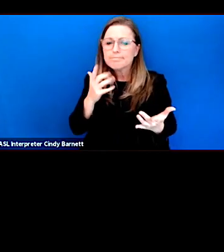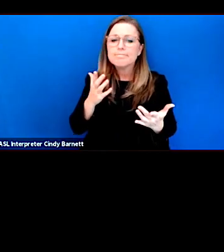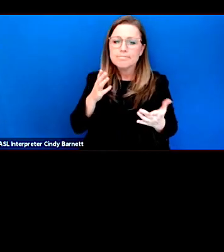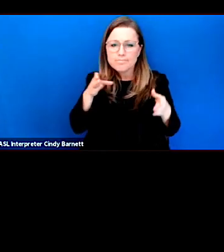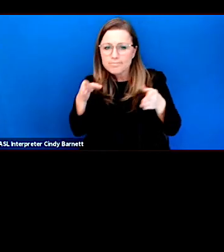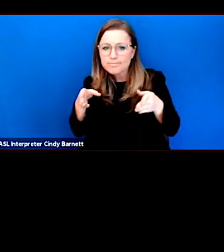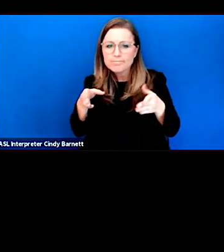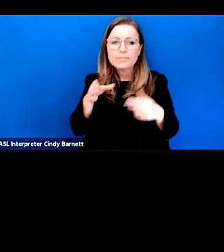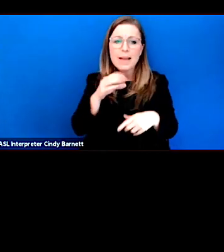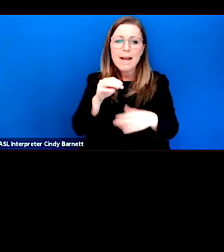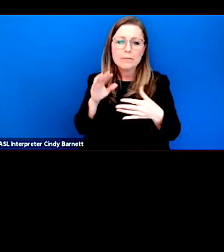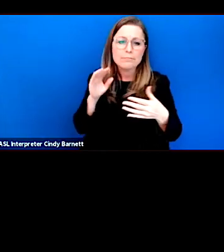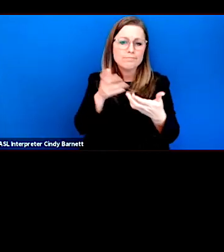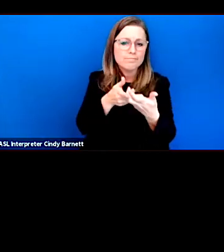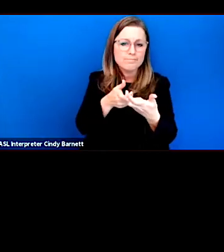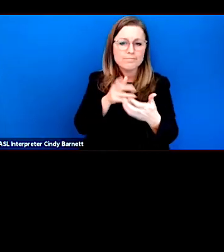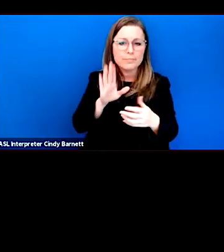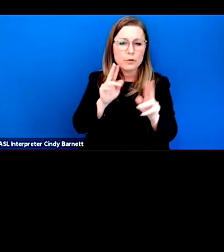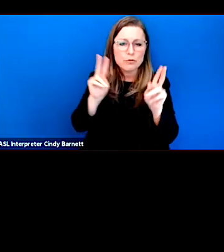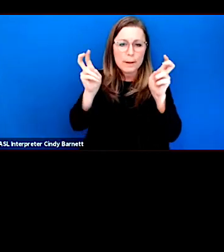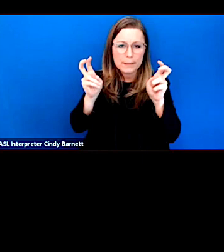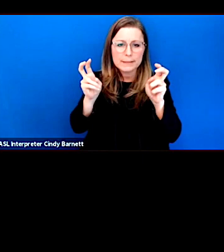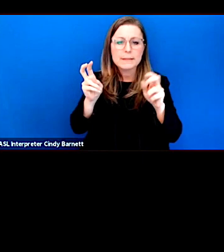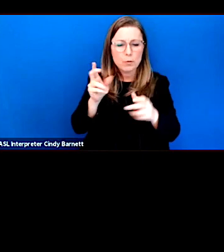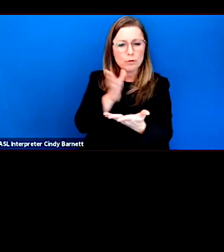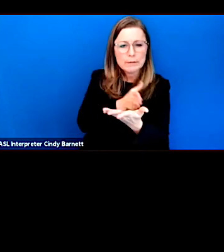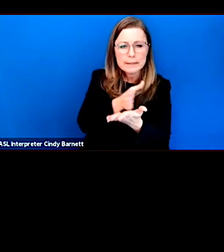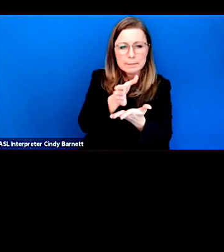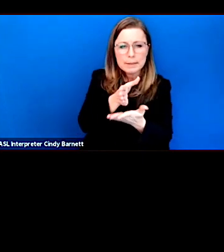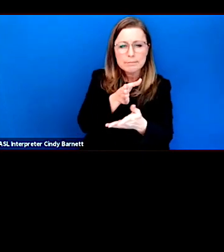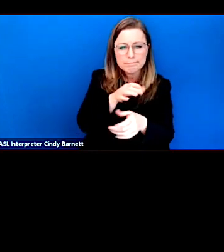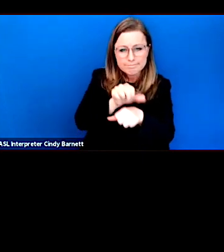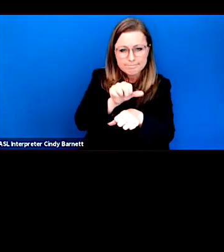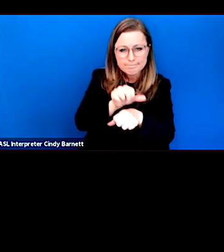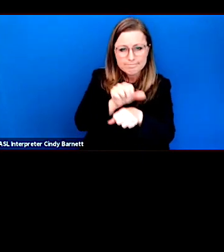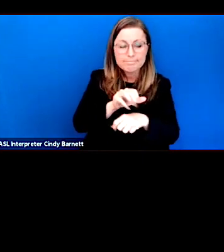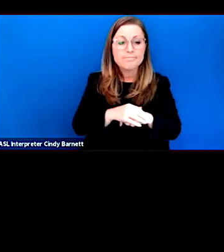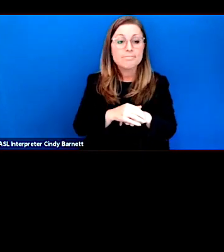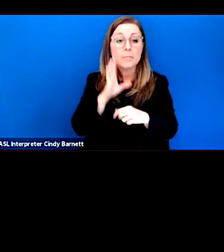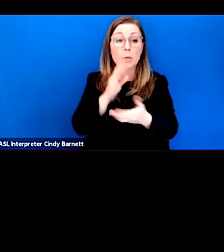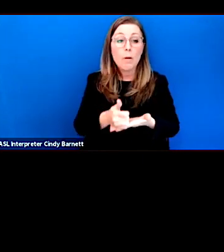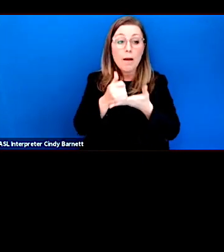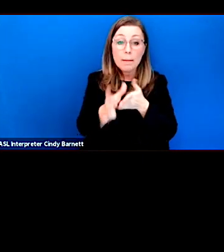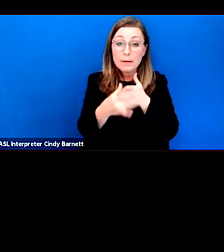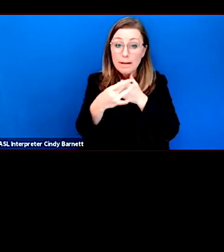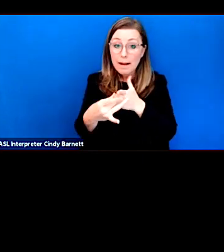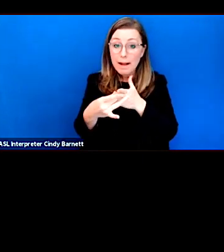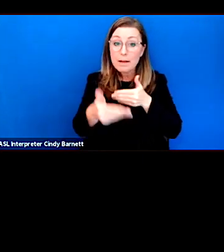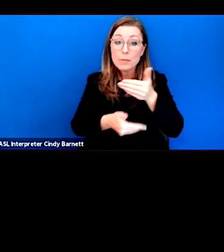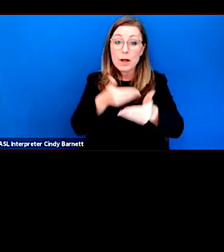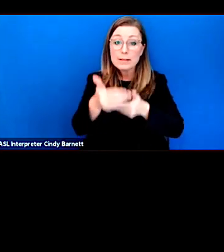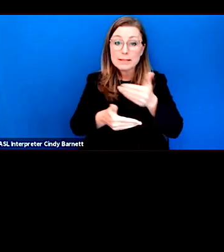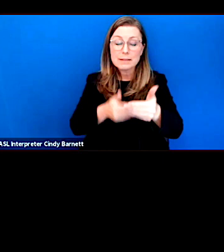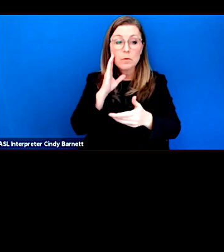A theoretical framework will help to guide and direct the process. It can assist you with decision-making along the